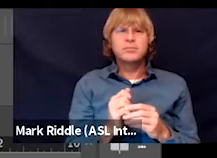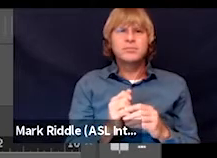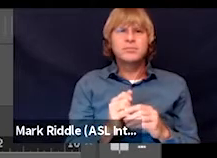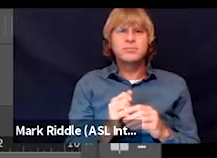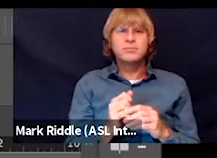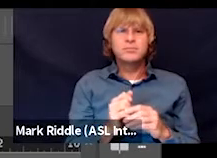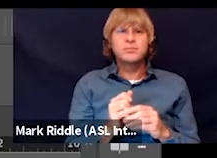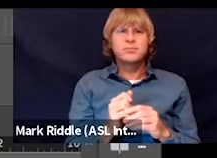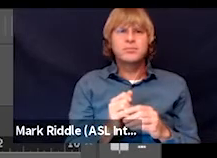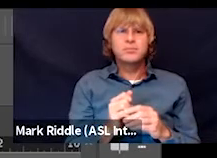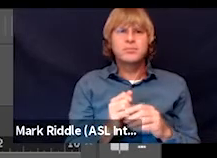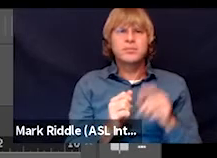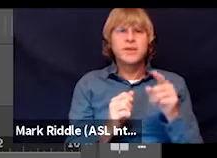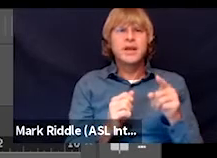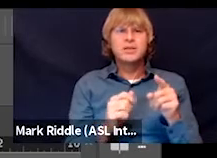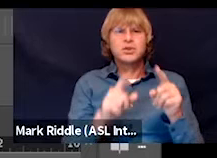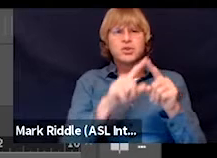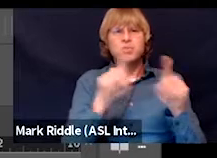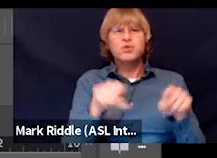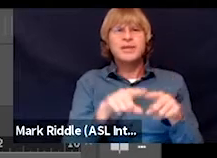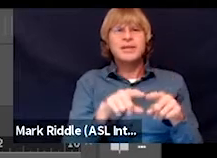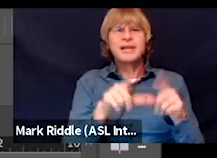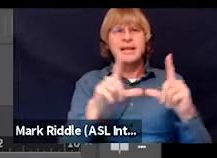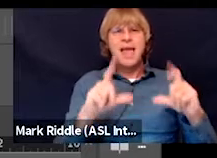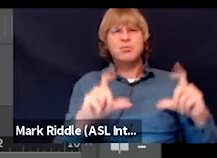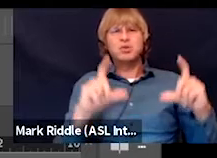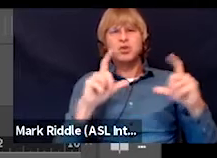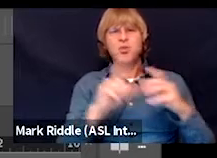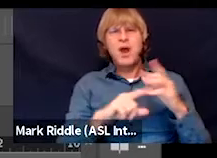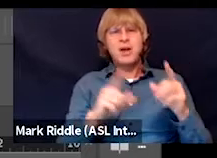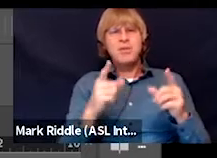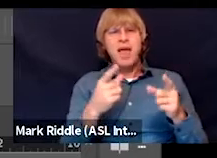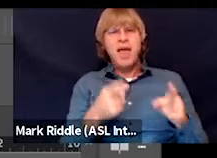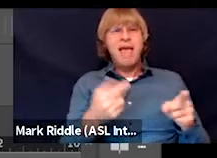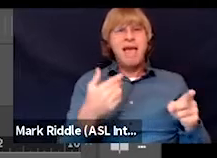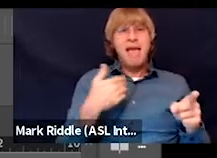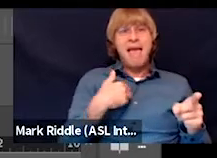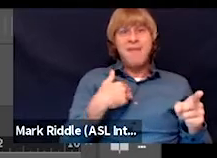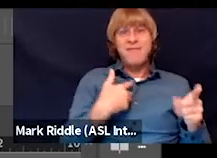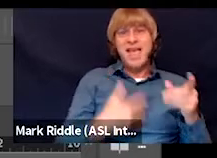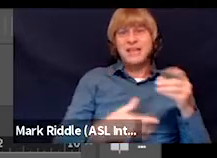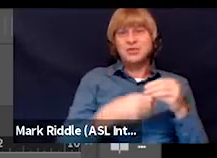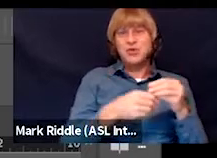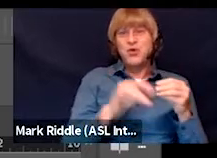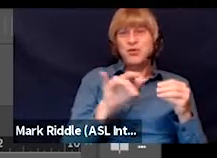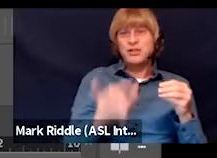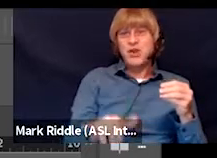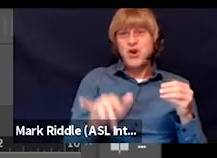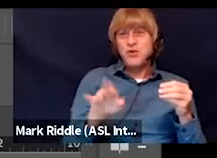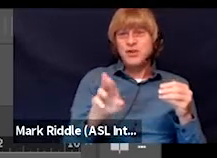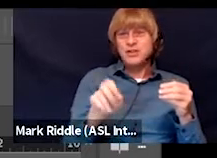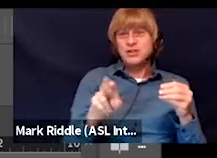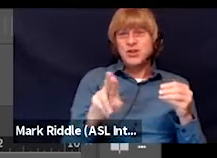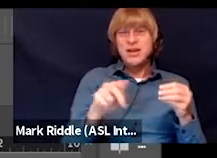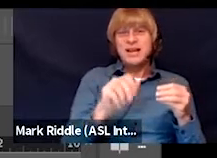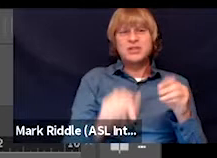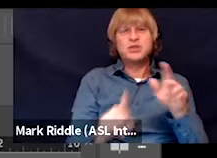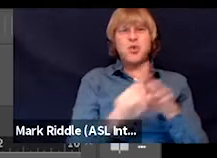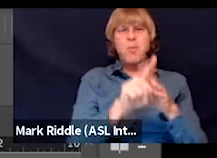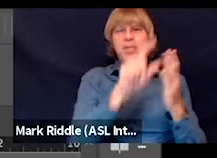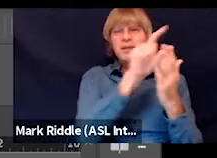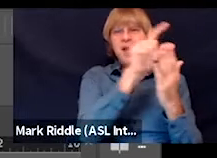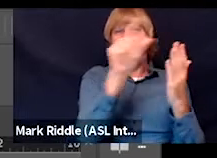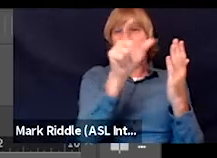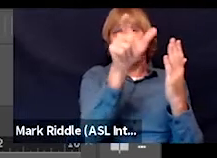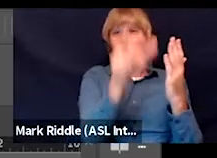So here's a screen capture of what happens when you have an extra return. It can show up at the top of a